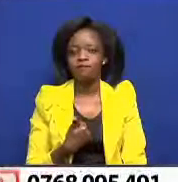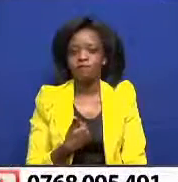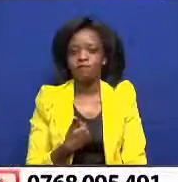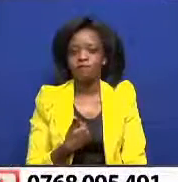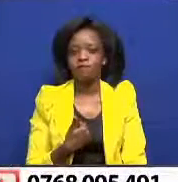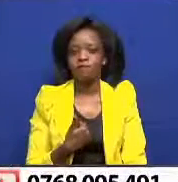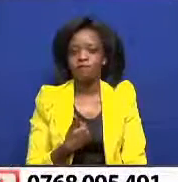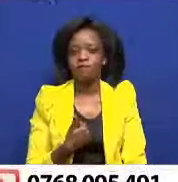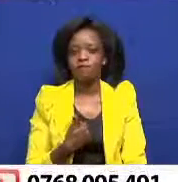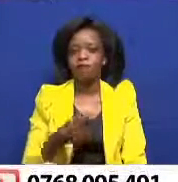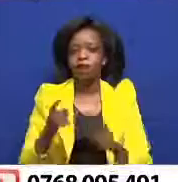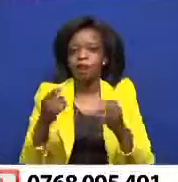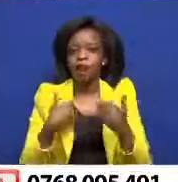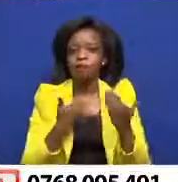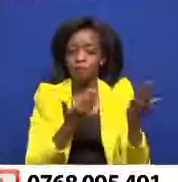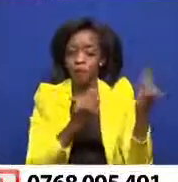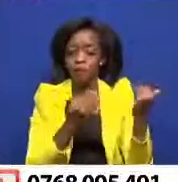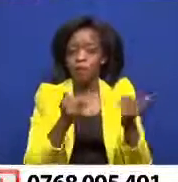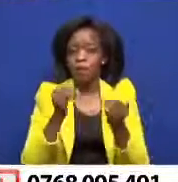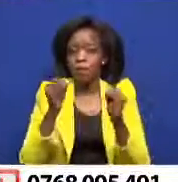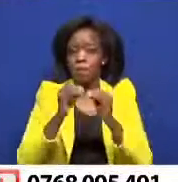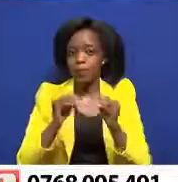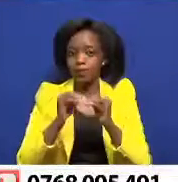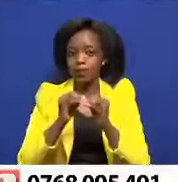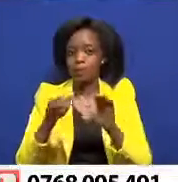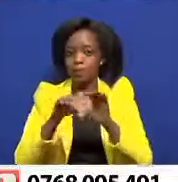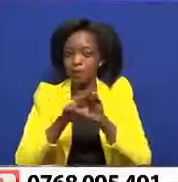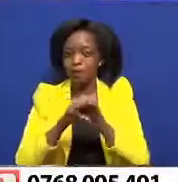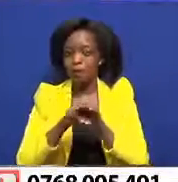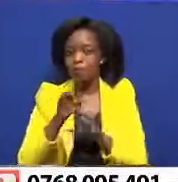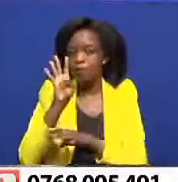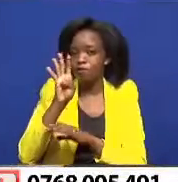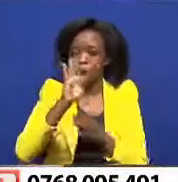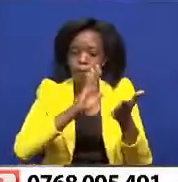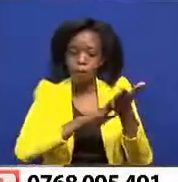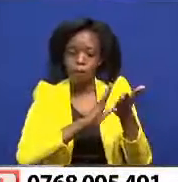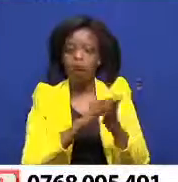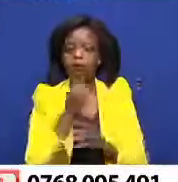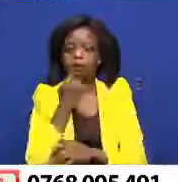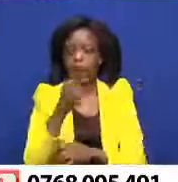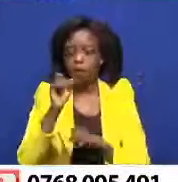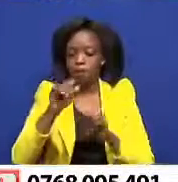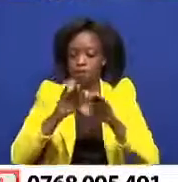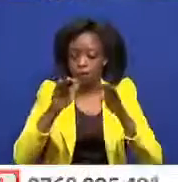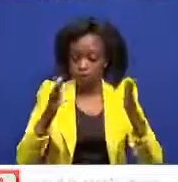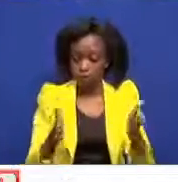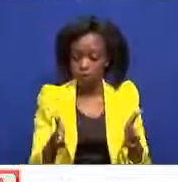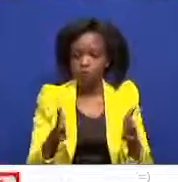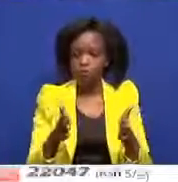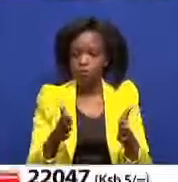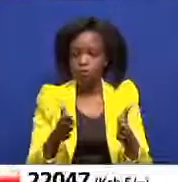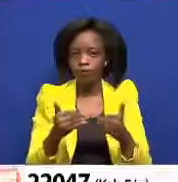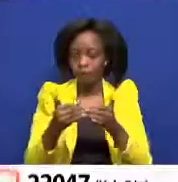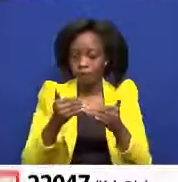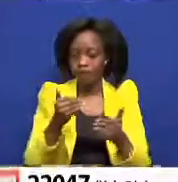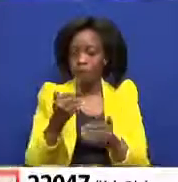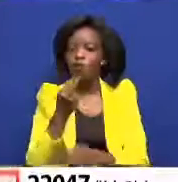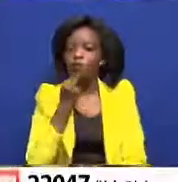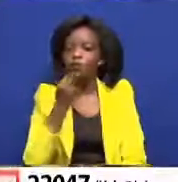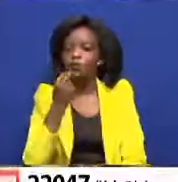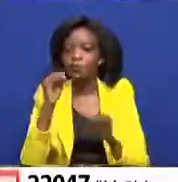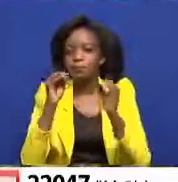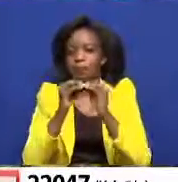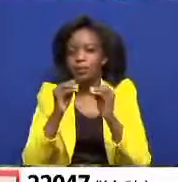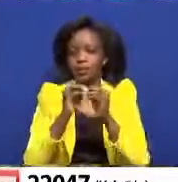however, optimistic of another meeting to whip members. At least four proposals are said to be on the table ahead of Tuesday's sitting.